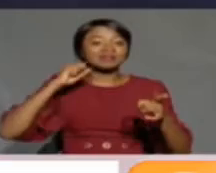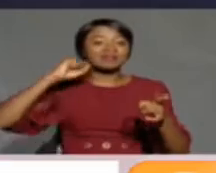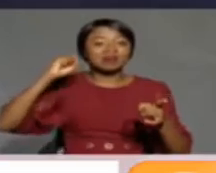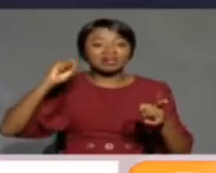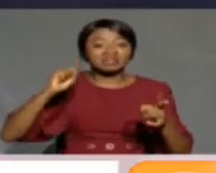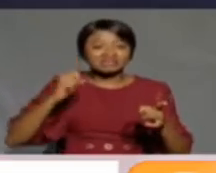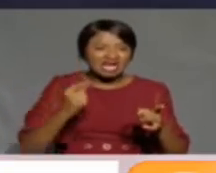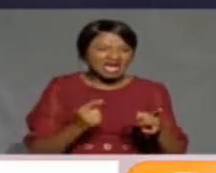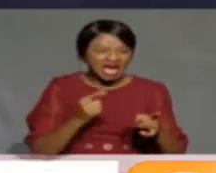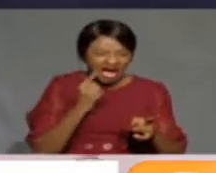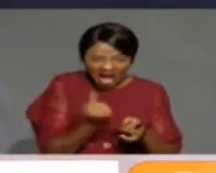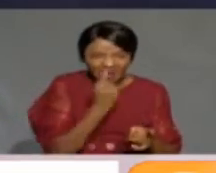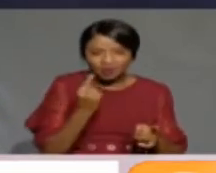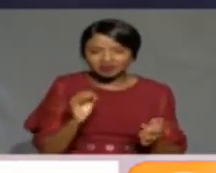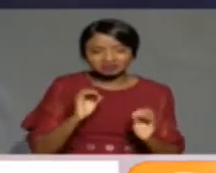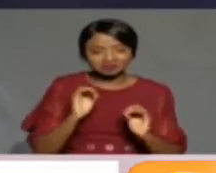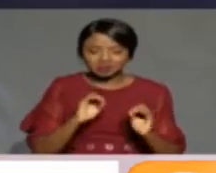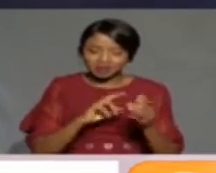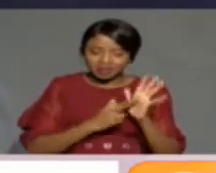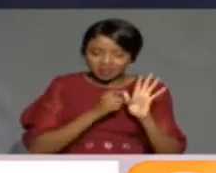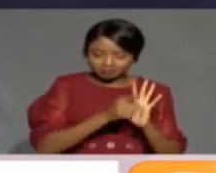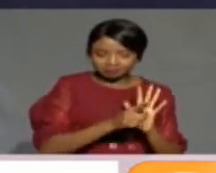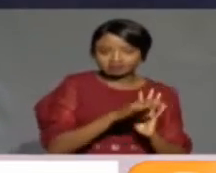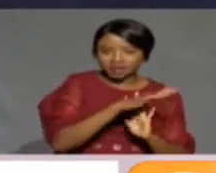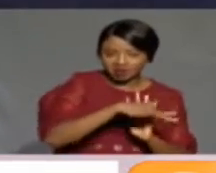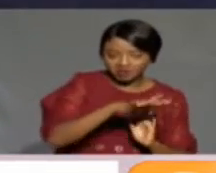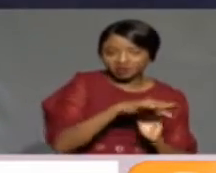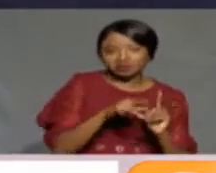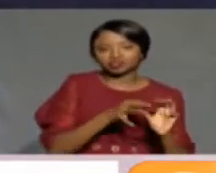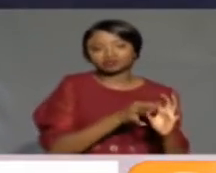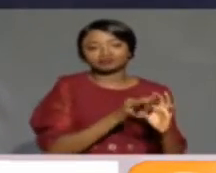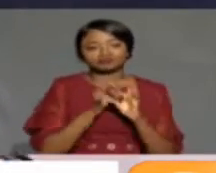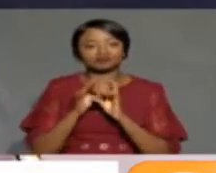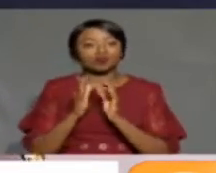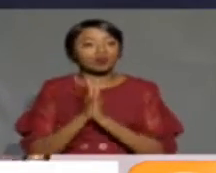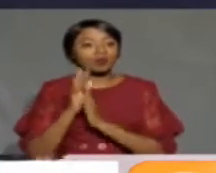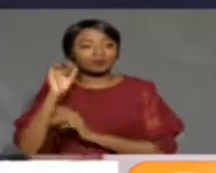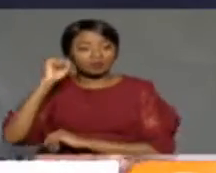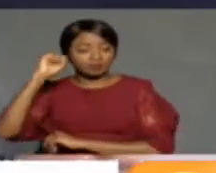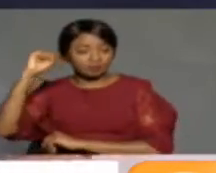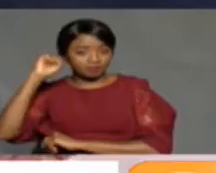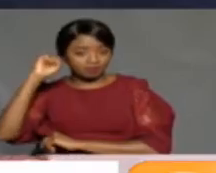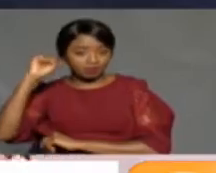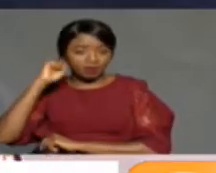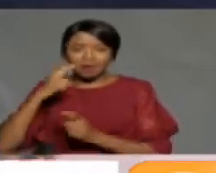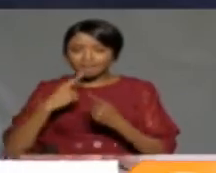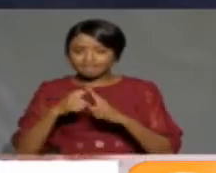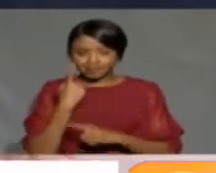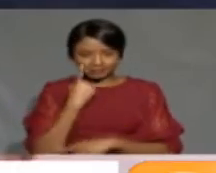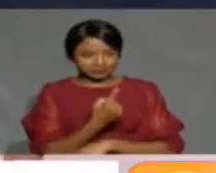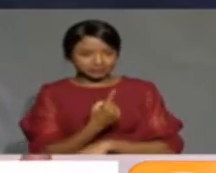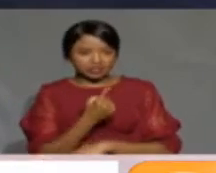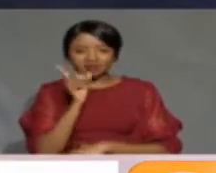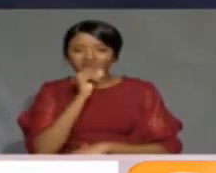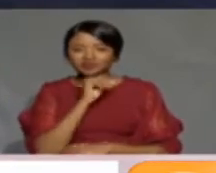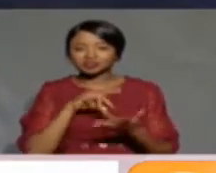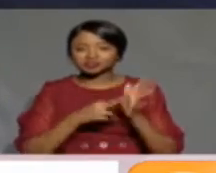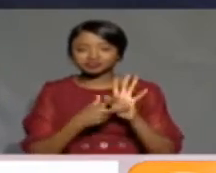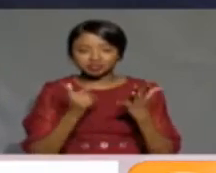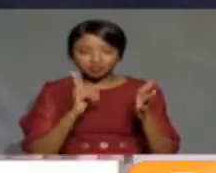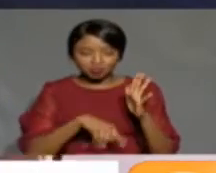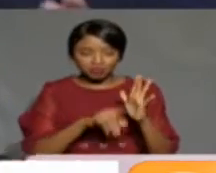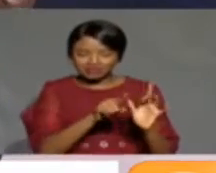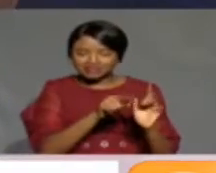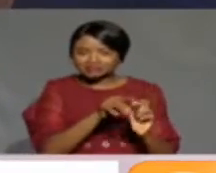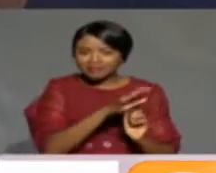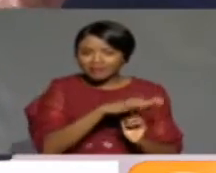you're cheating yourself, okay. uh-huh. and therefore this is a situation, and therefore it appears like conservation is a political